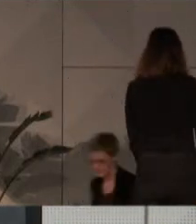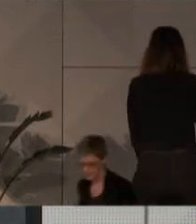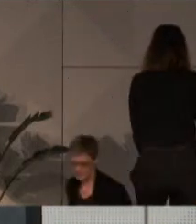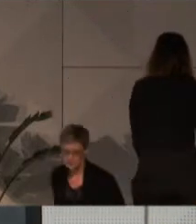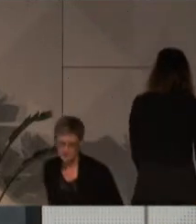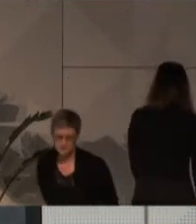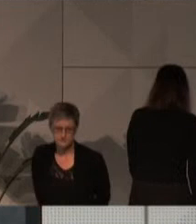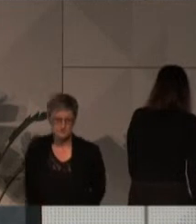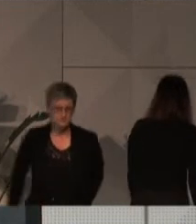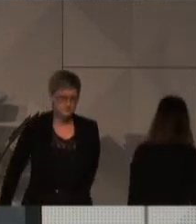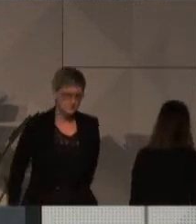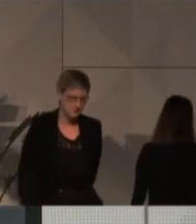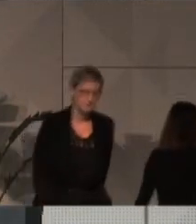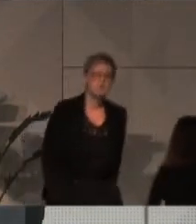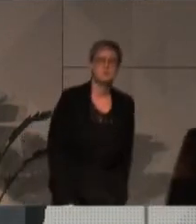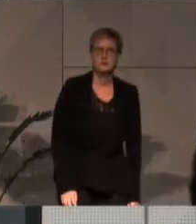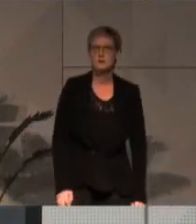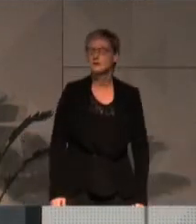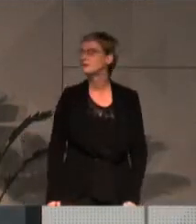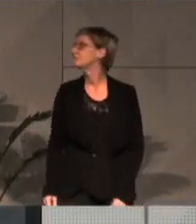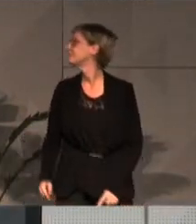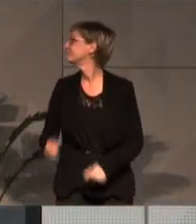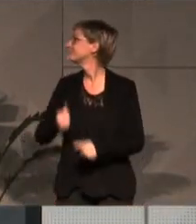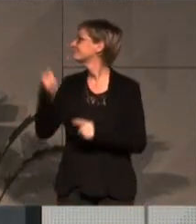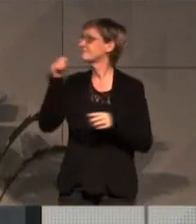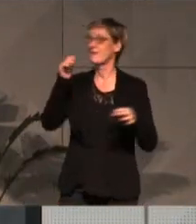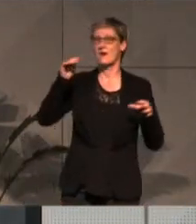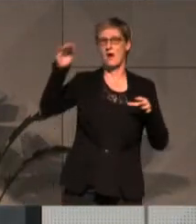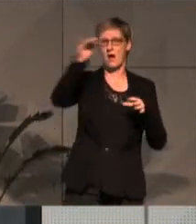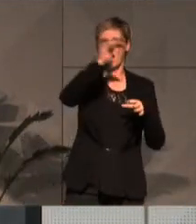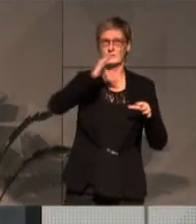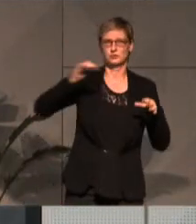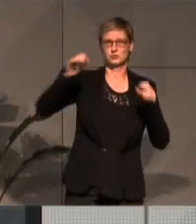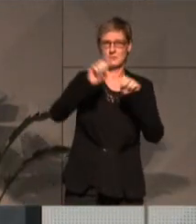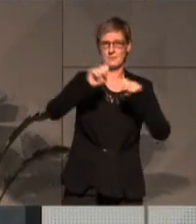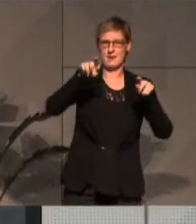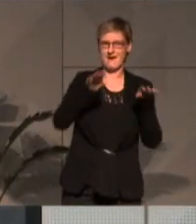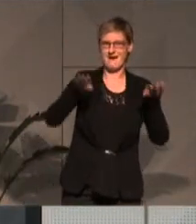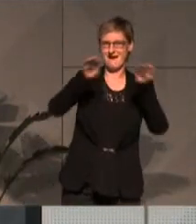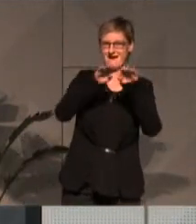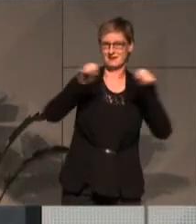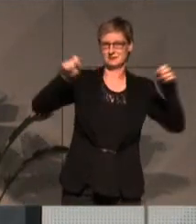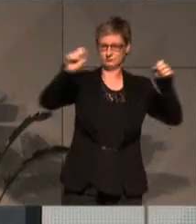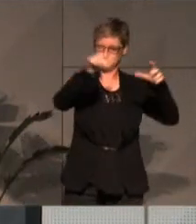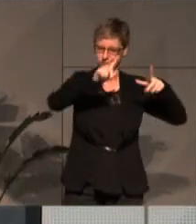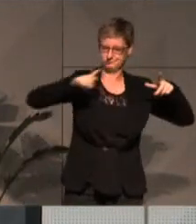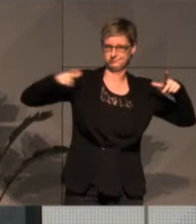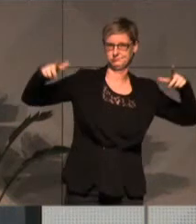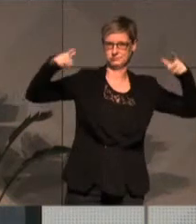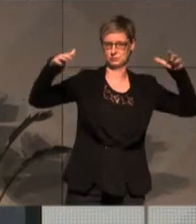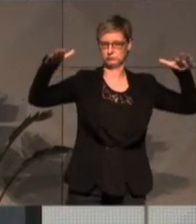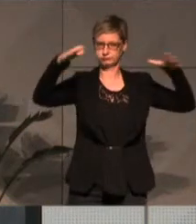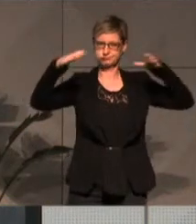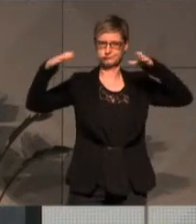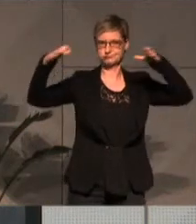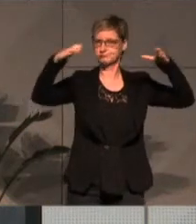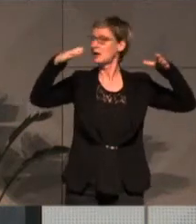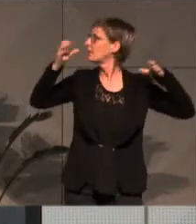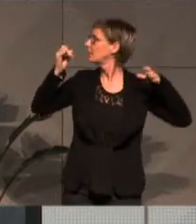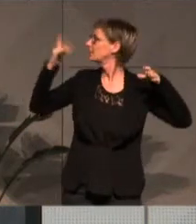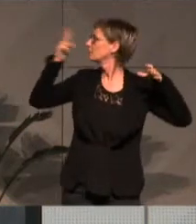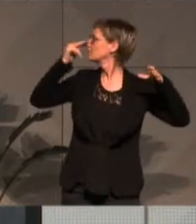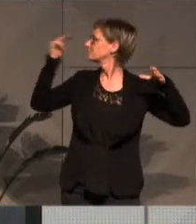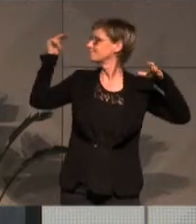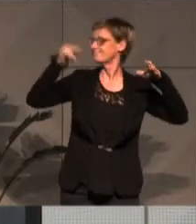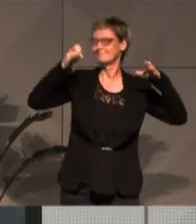the same time, the Arctic sea ice disappears with global warming. On the left-hand side, we see the extent in million square